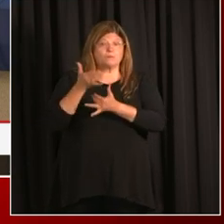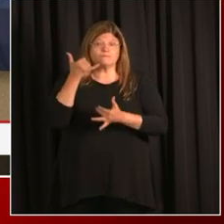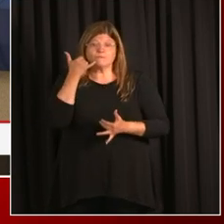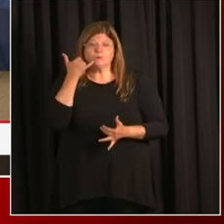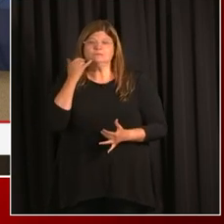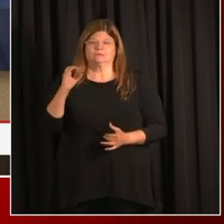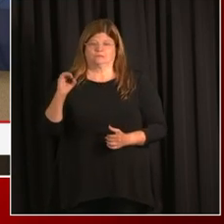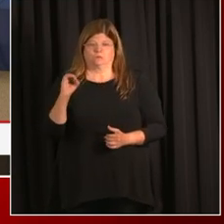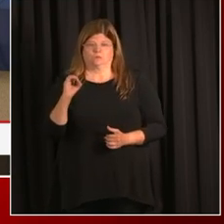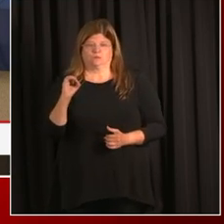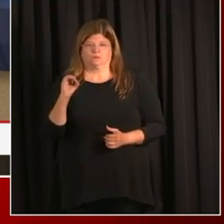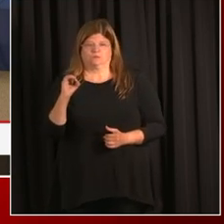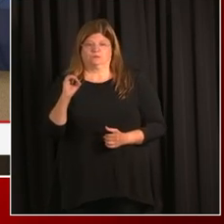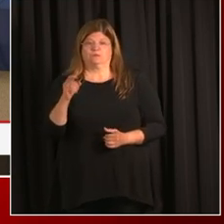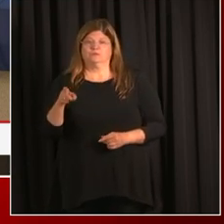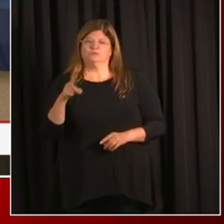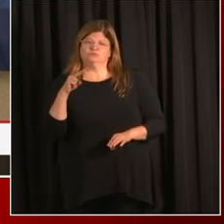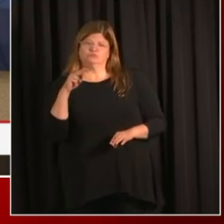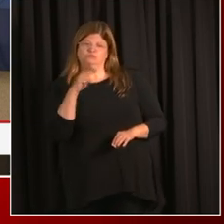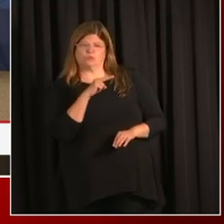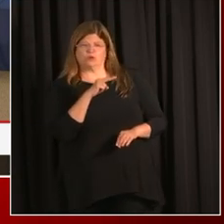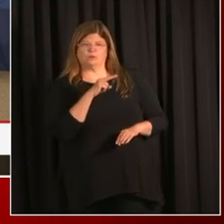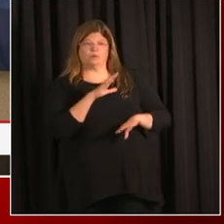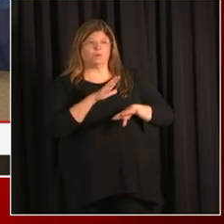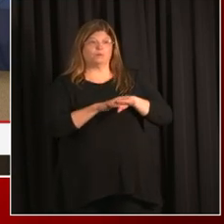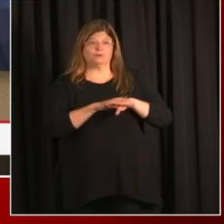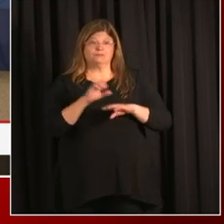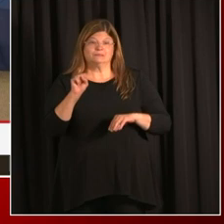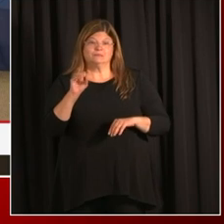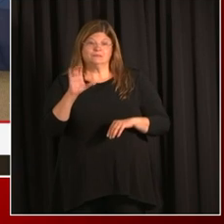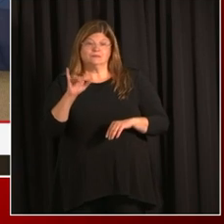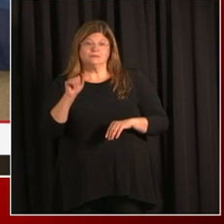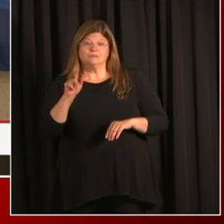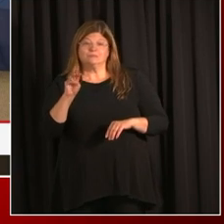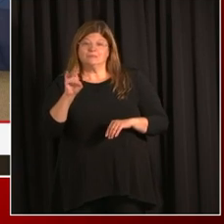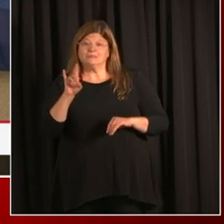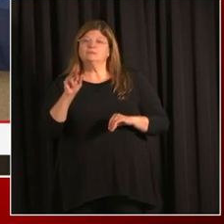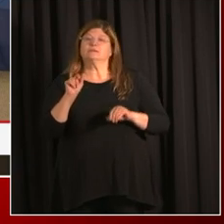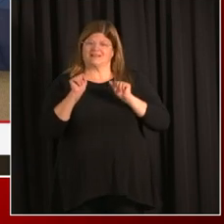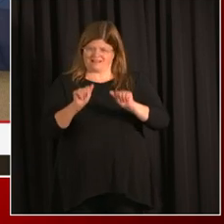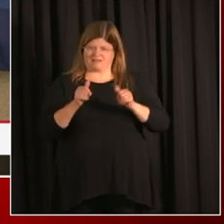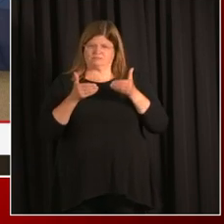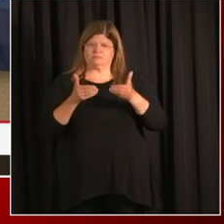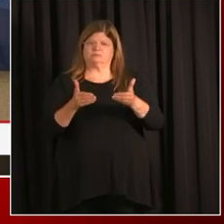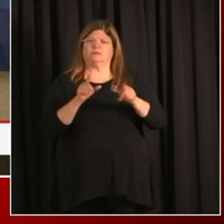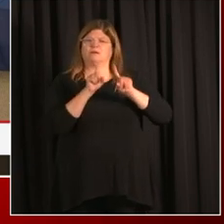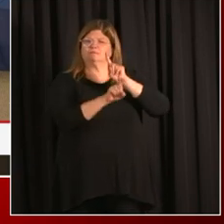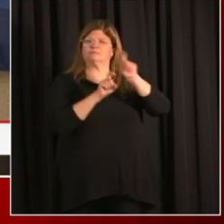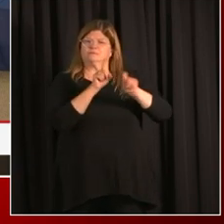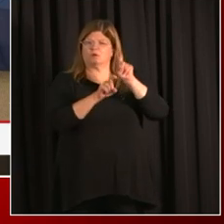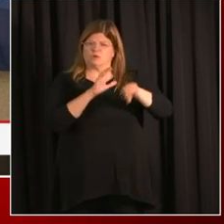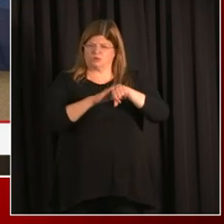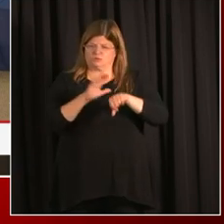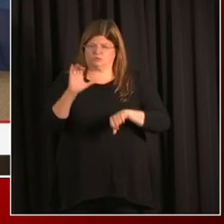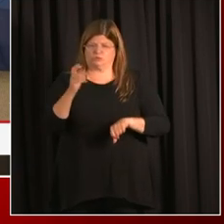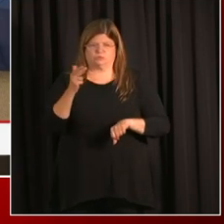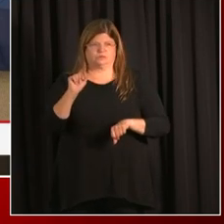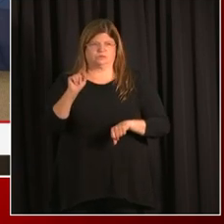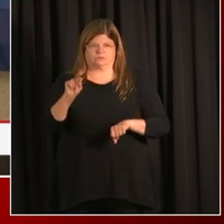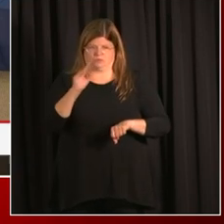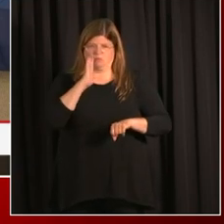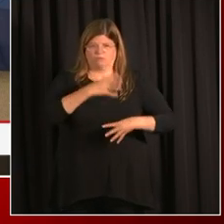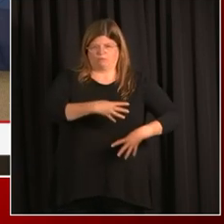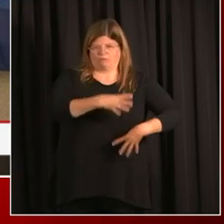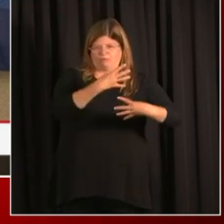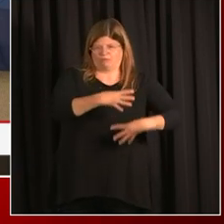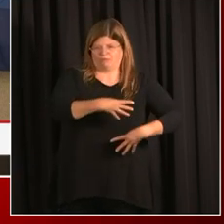if you have any questions and you're watching from our social media accounts, you can ask any questions on the mayor's social media accounts as well. So